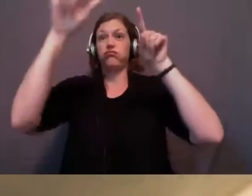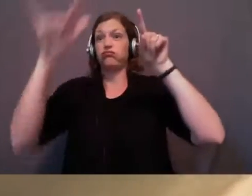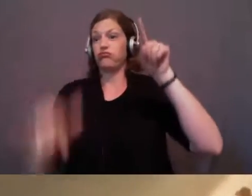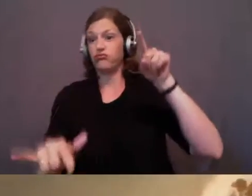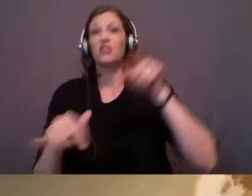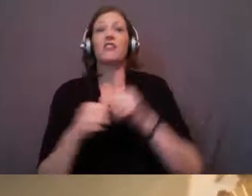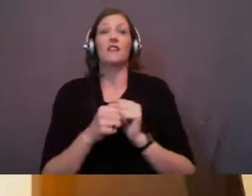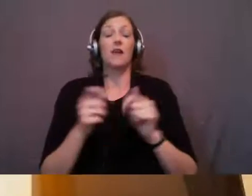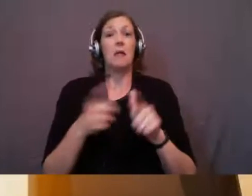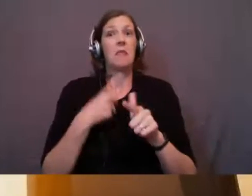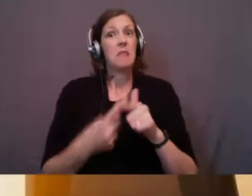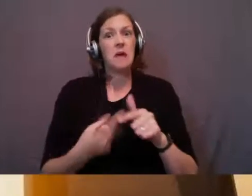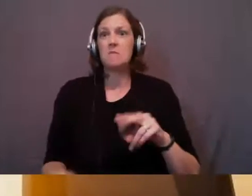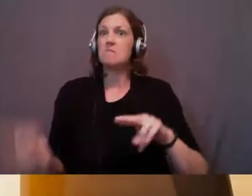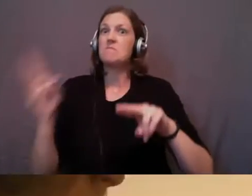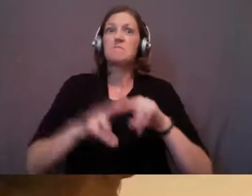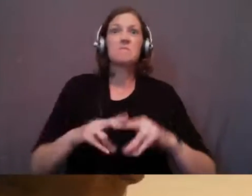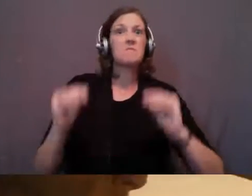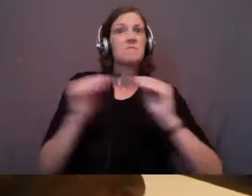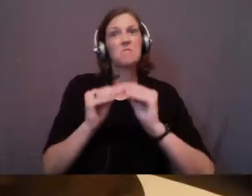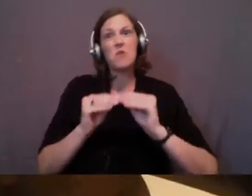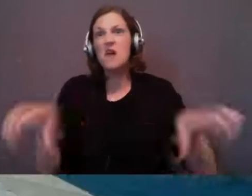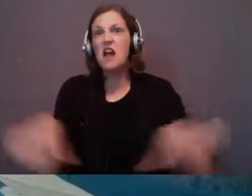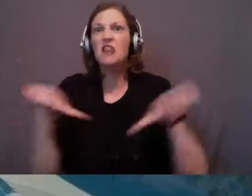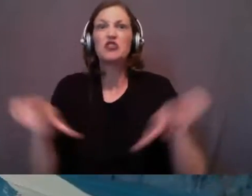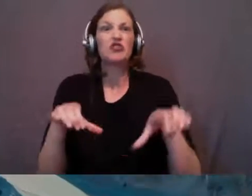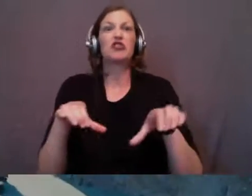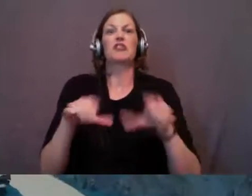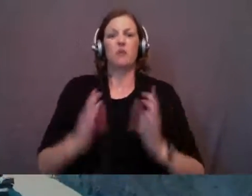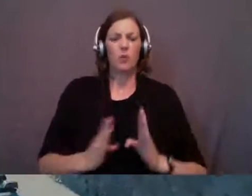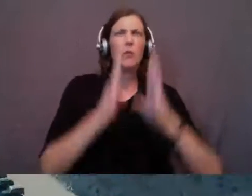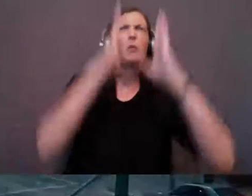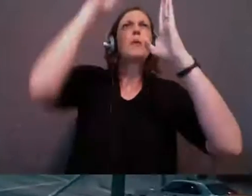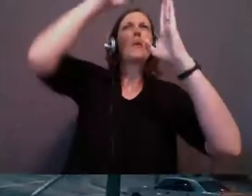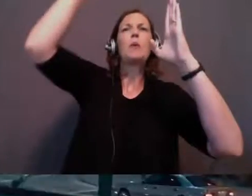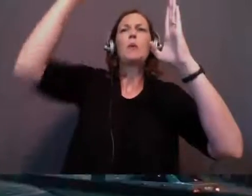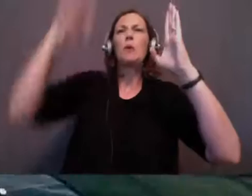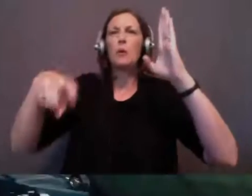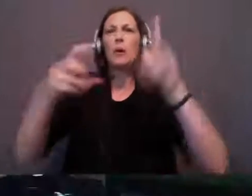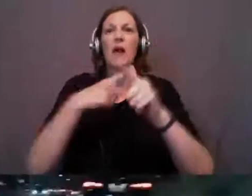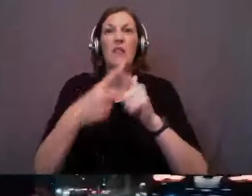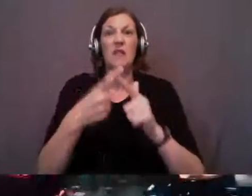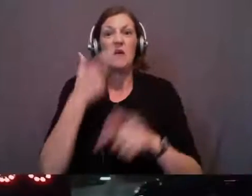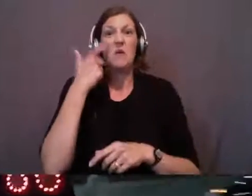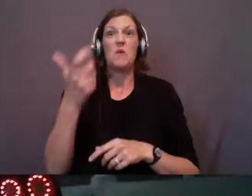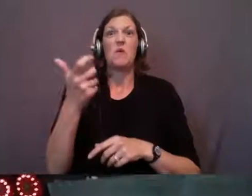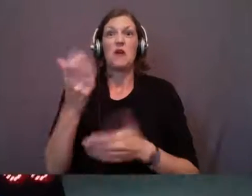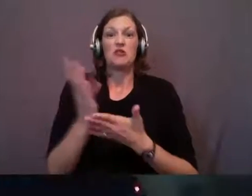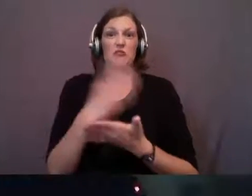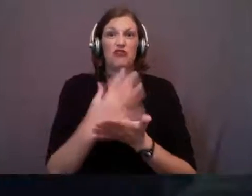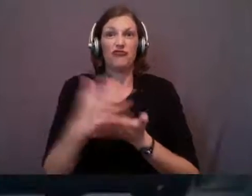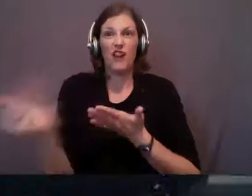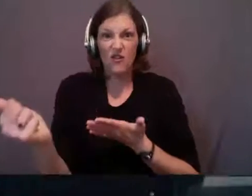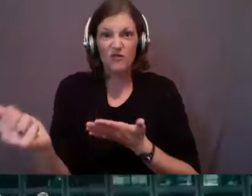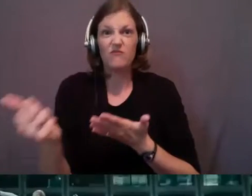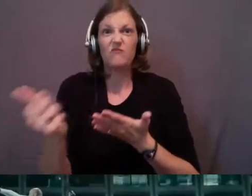it raises the bar with this incredible skyscraper jump scene. Then watch their budget run out before the finale, which is basically a generic